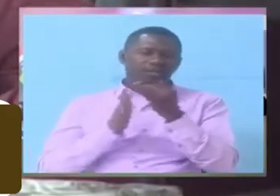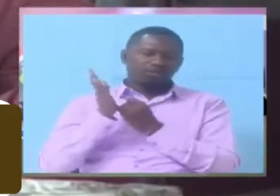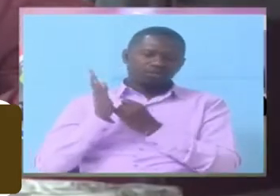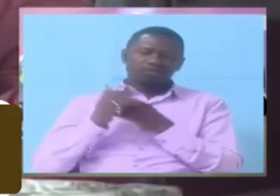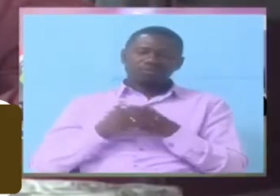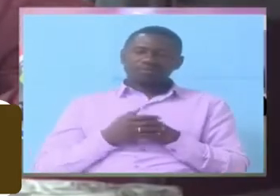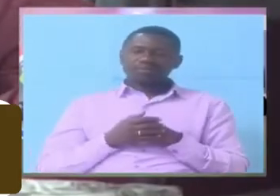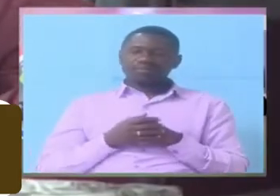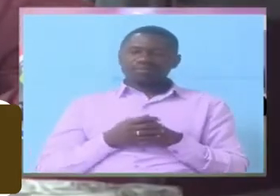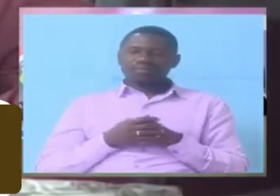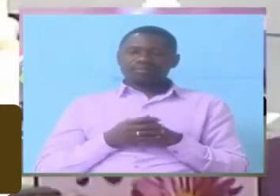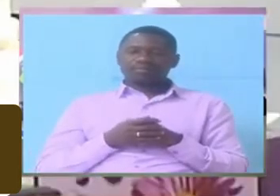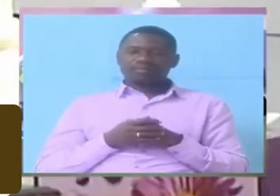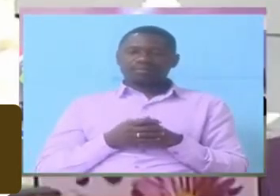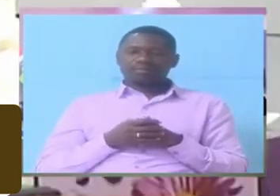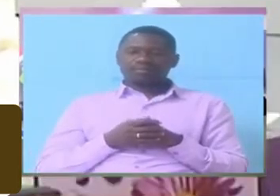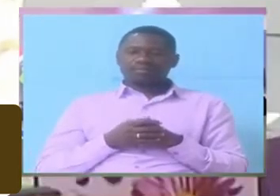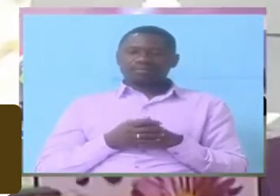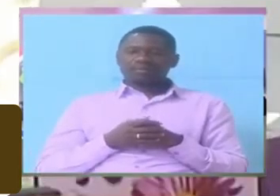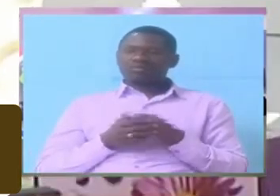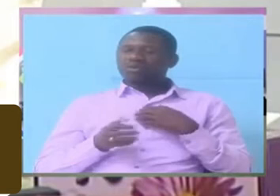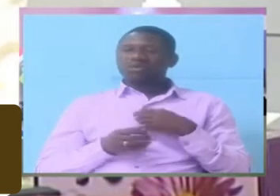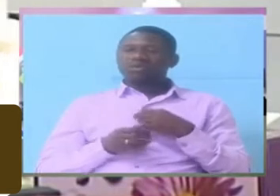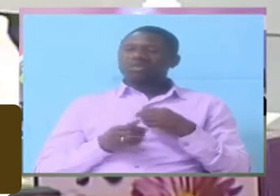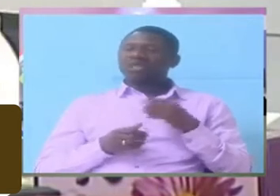So you it is certain to me that if I request any of them,